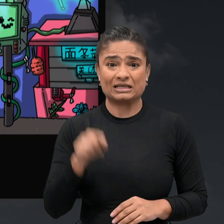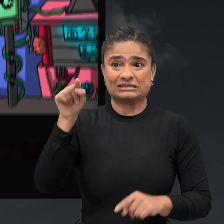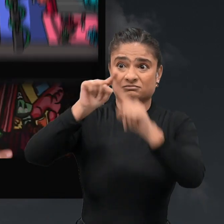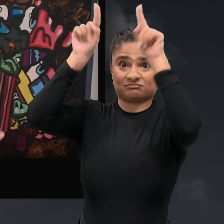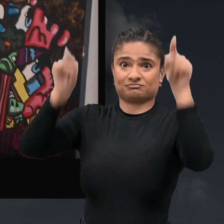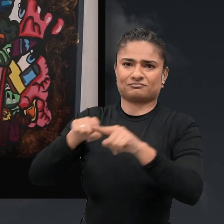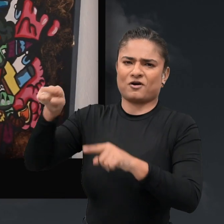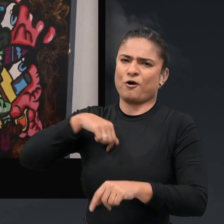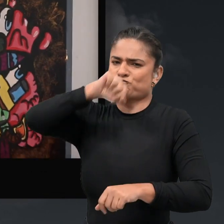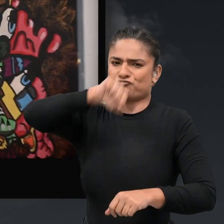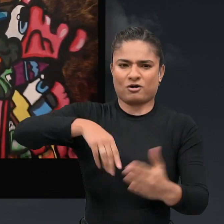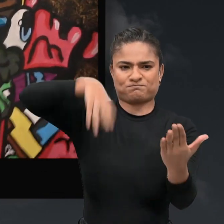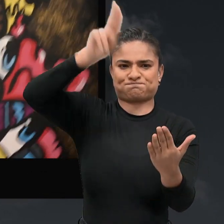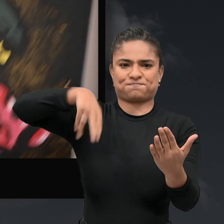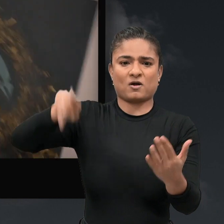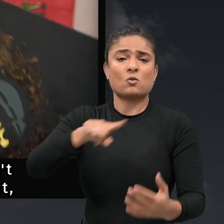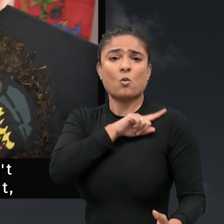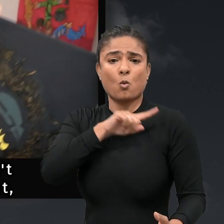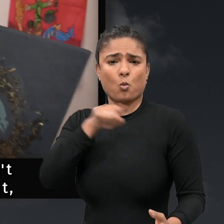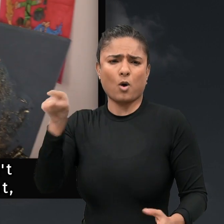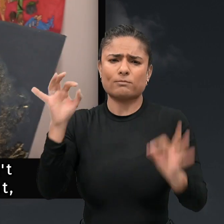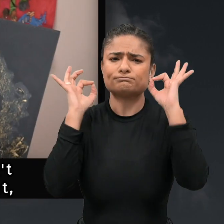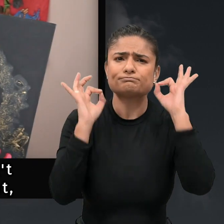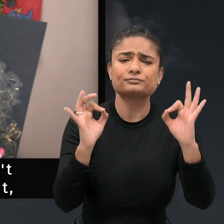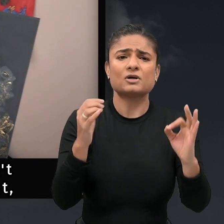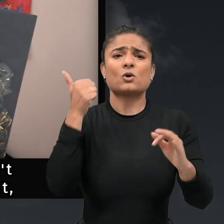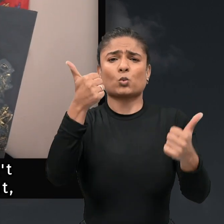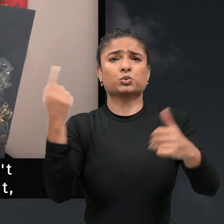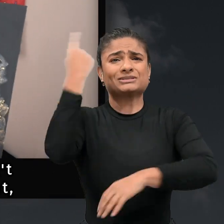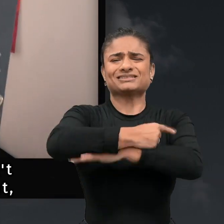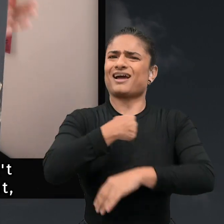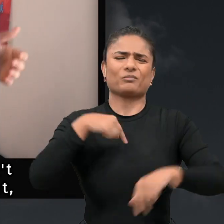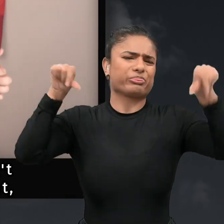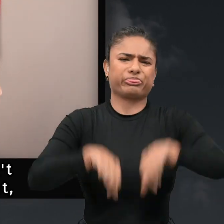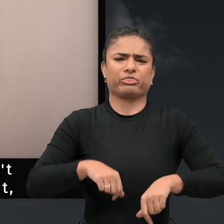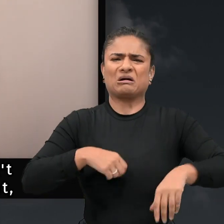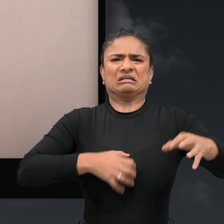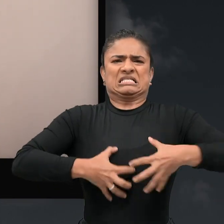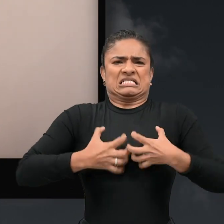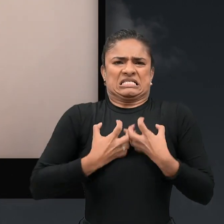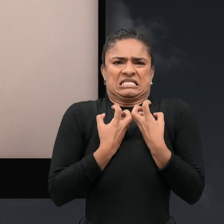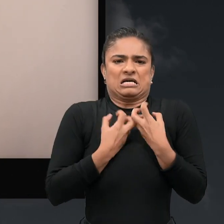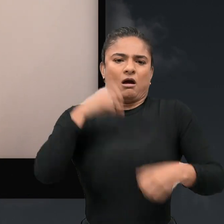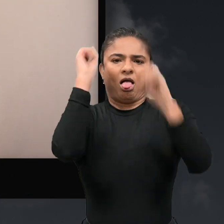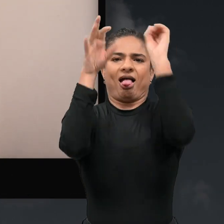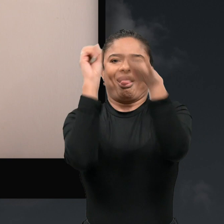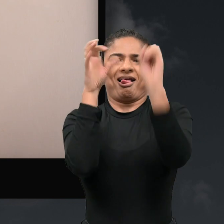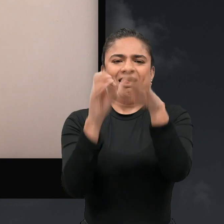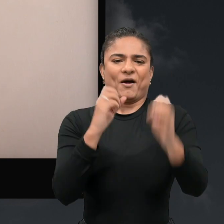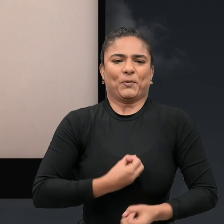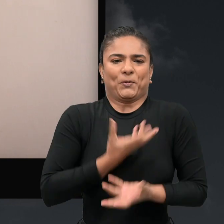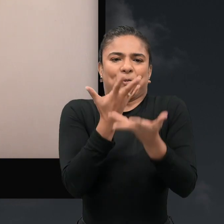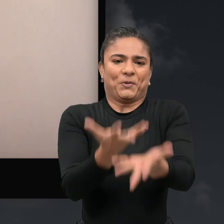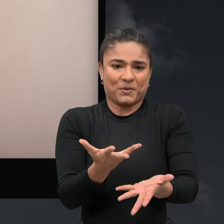This right here is my most favorite canvas, and the reason why is because I wasn't really having a good day and I thought, why did I take the thing what makes